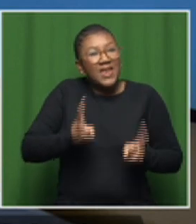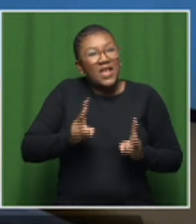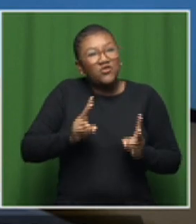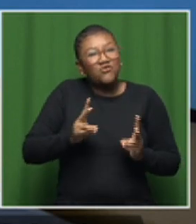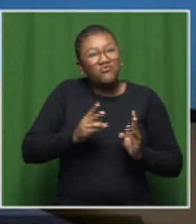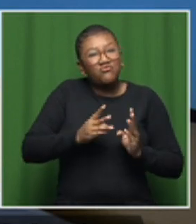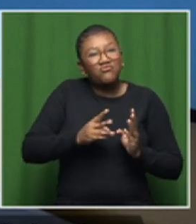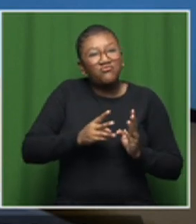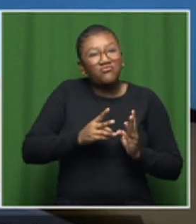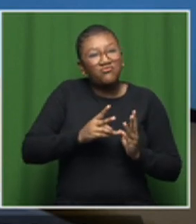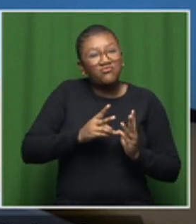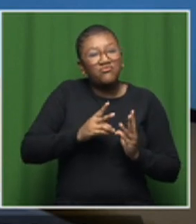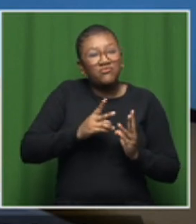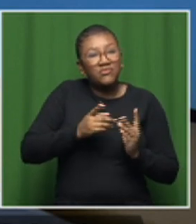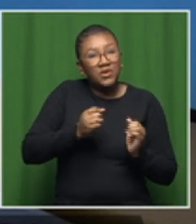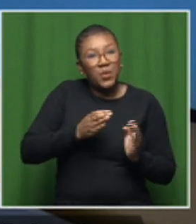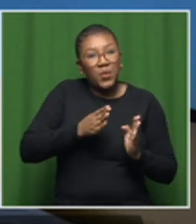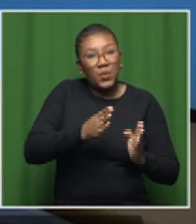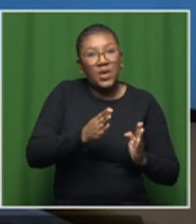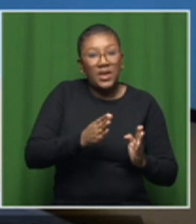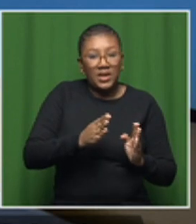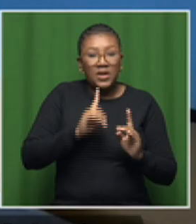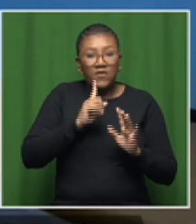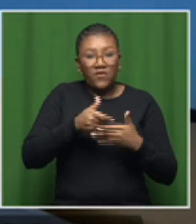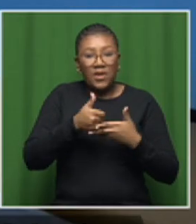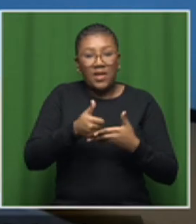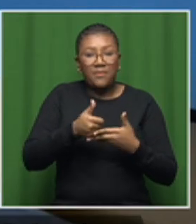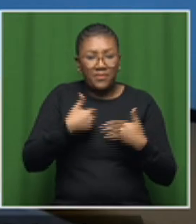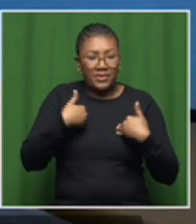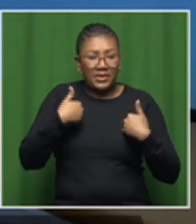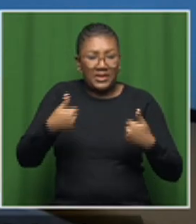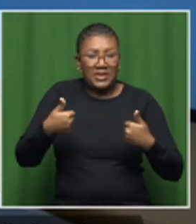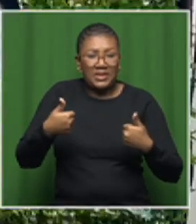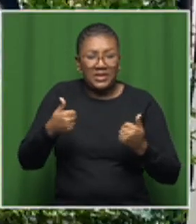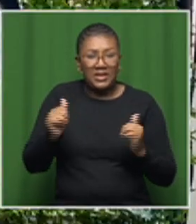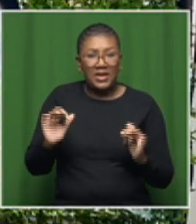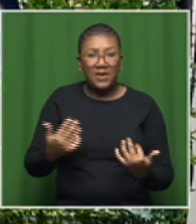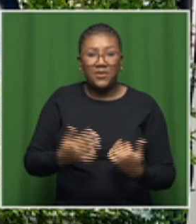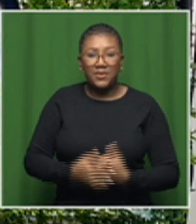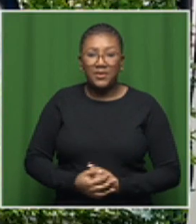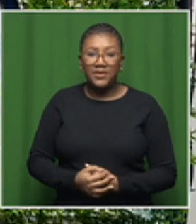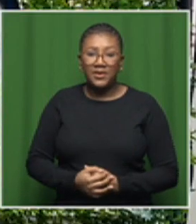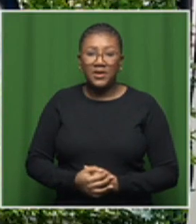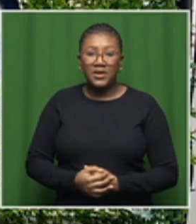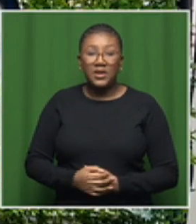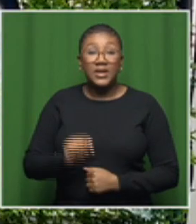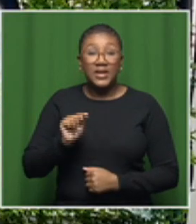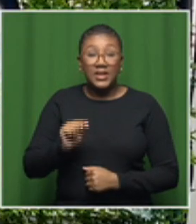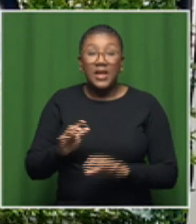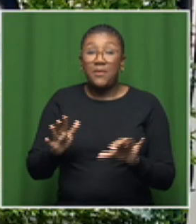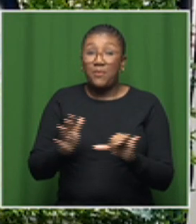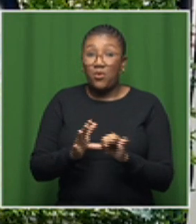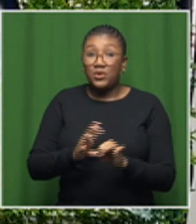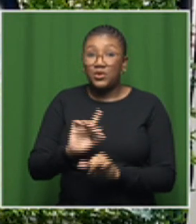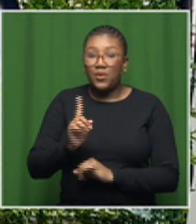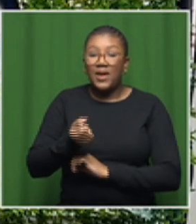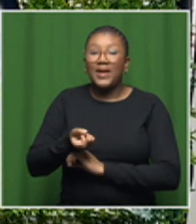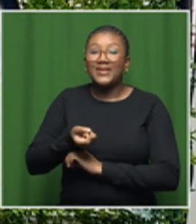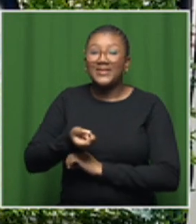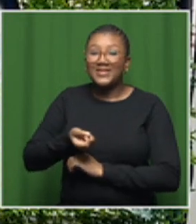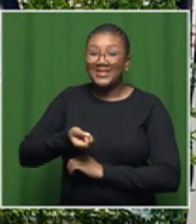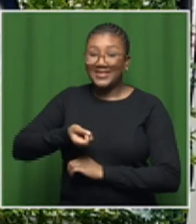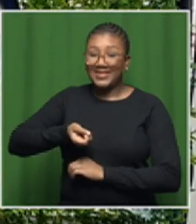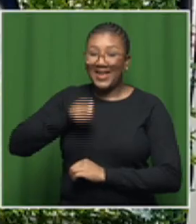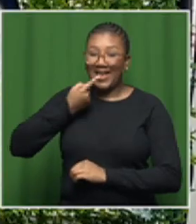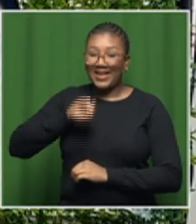front? Is that the way to go? Is there not enough science behind it? So I'm a great believer in demedicalization, but not saying no to doctors.